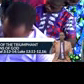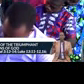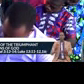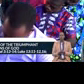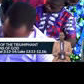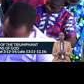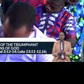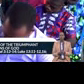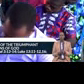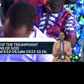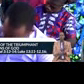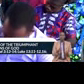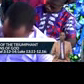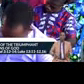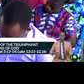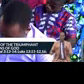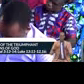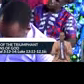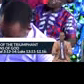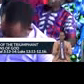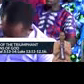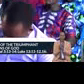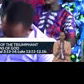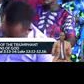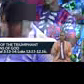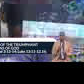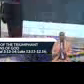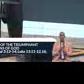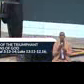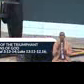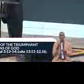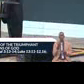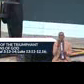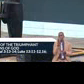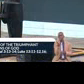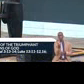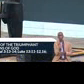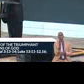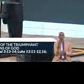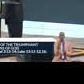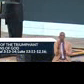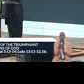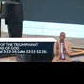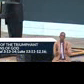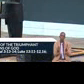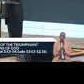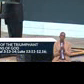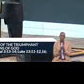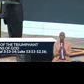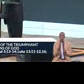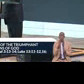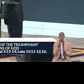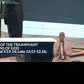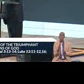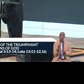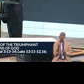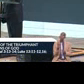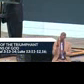13. Christ has redeemed us from the curse of the law,